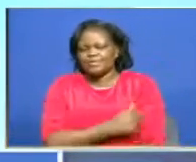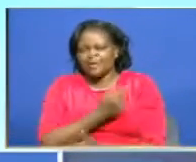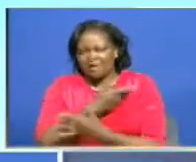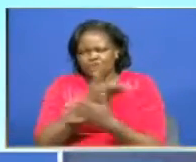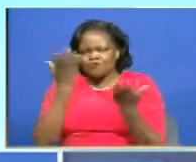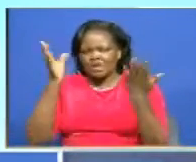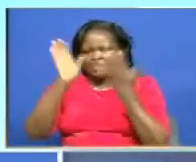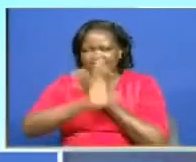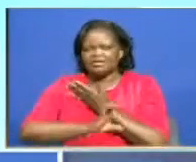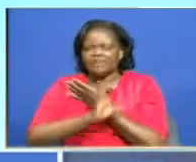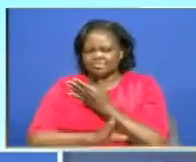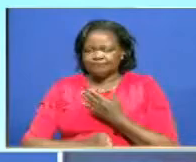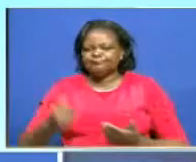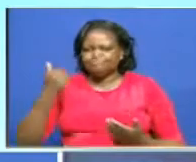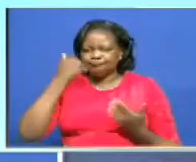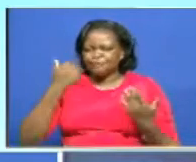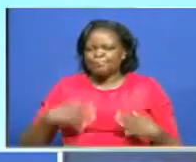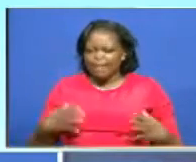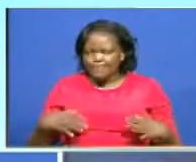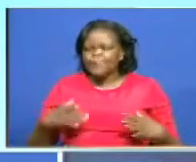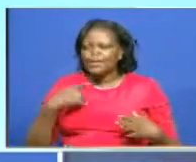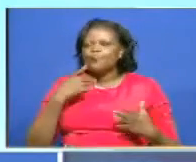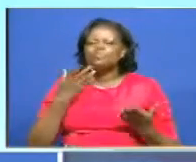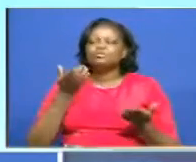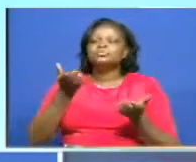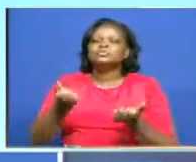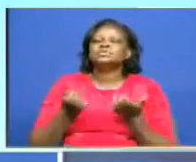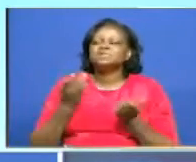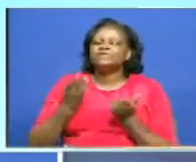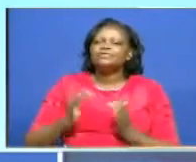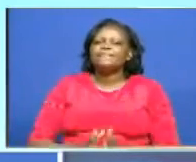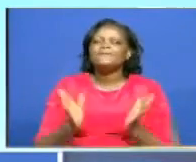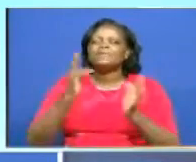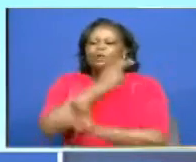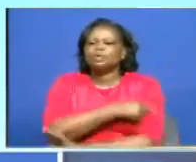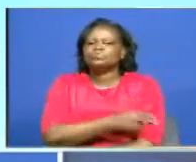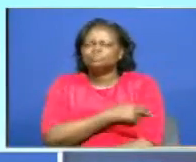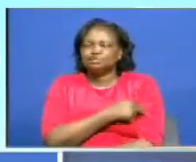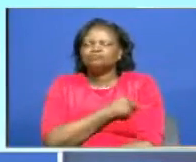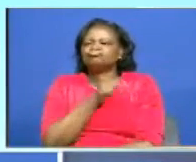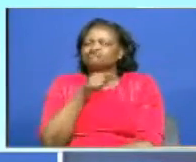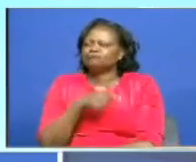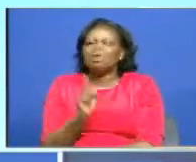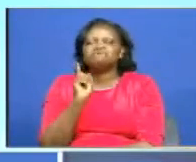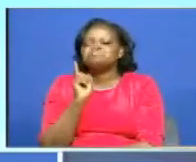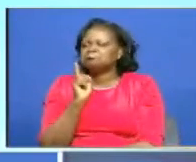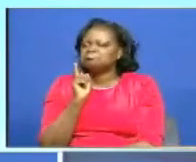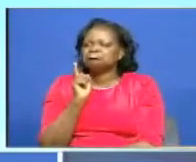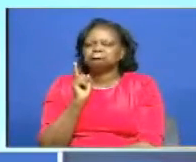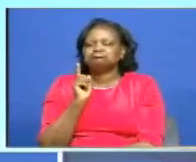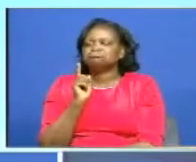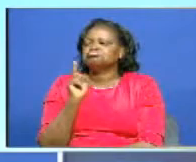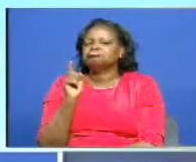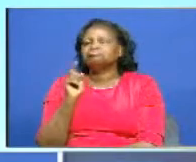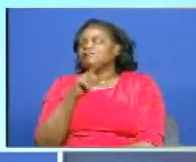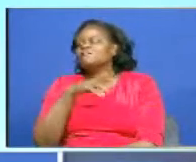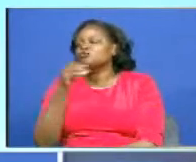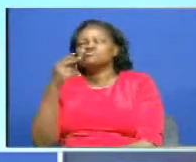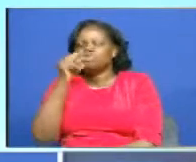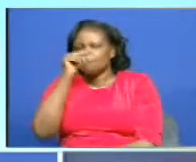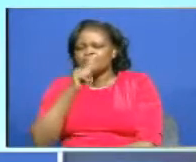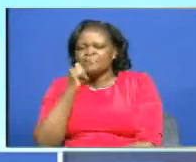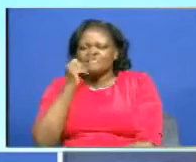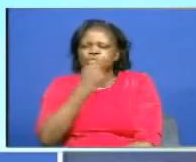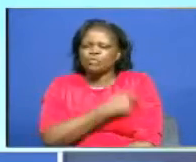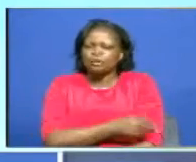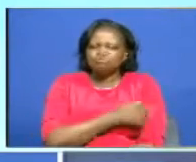the country. Patients seeking services in public hospitals have been forced to seek alternatives, albeit